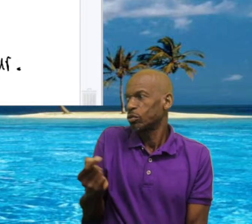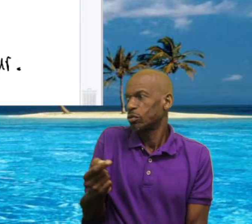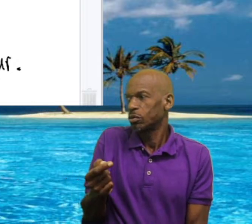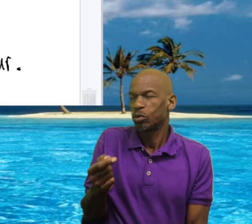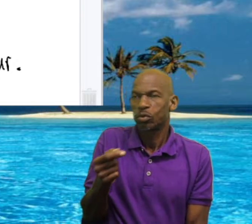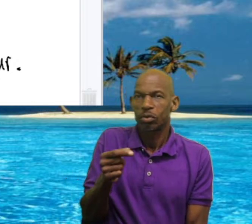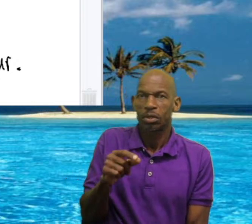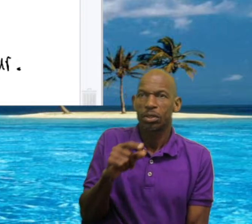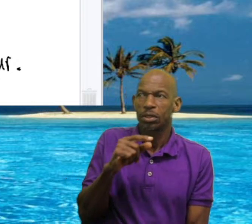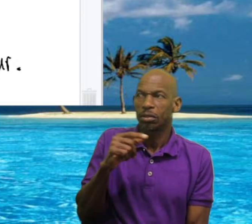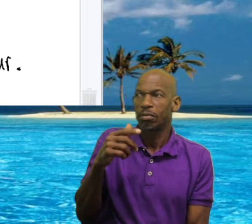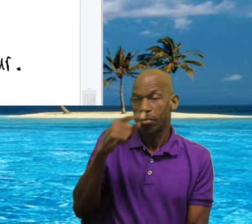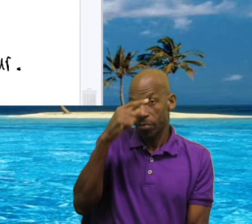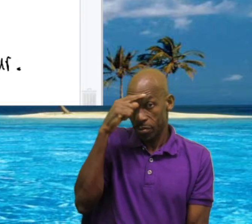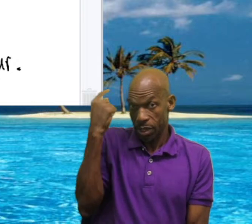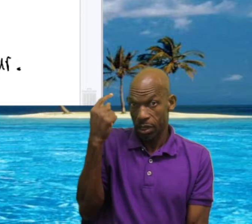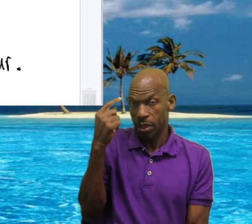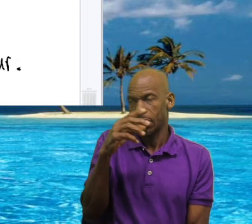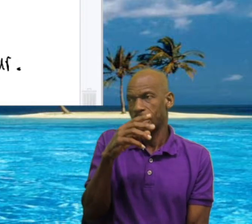Black.